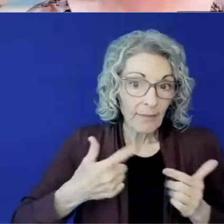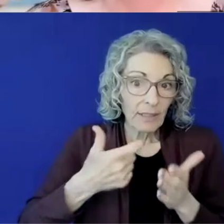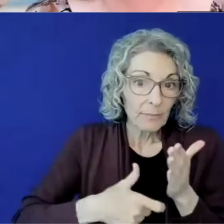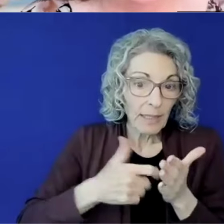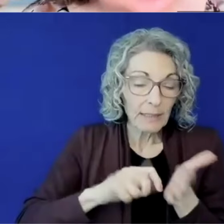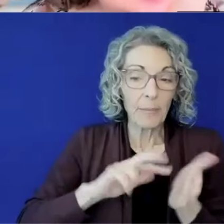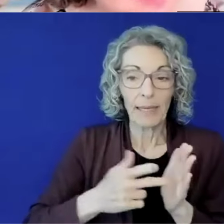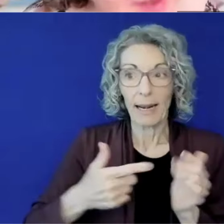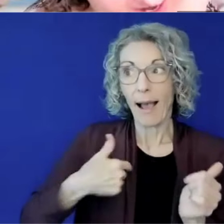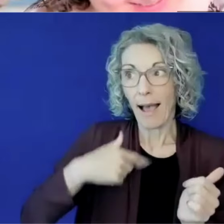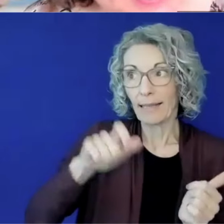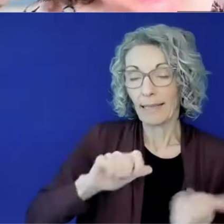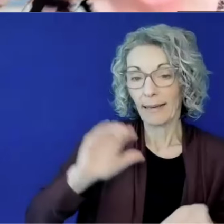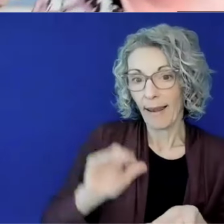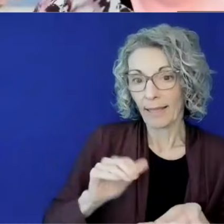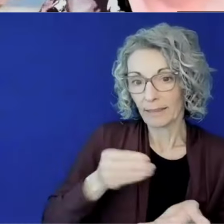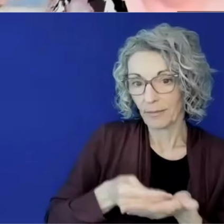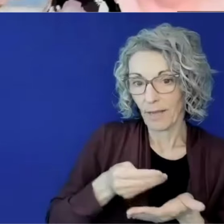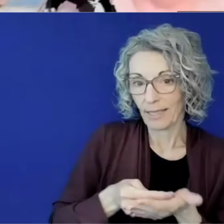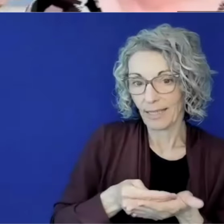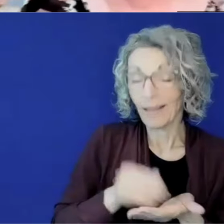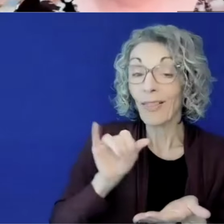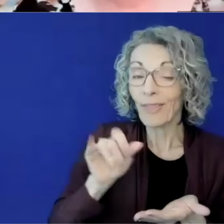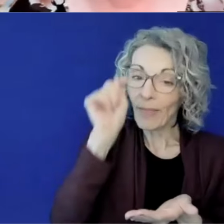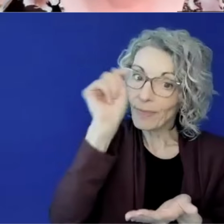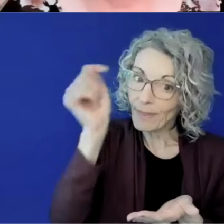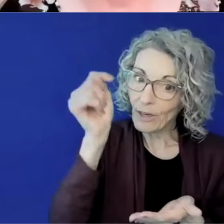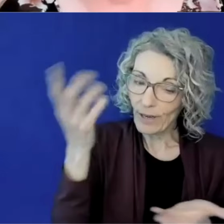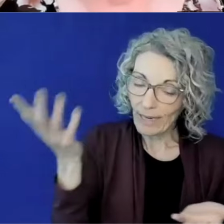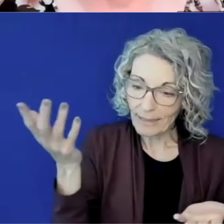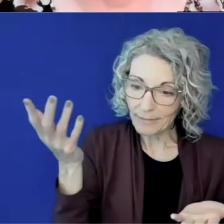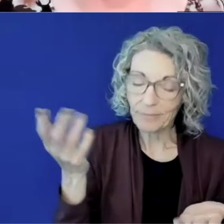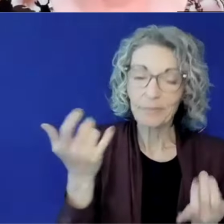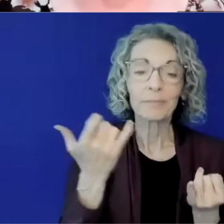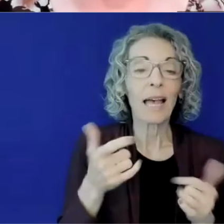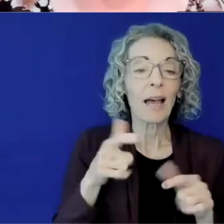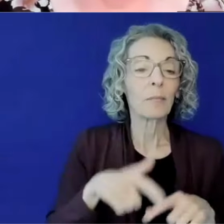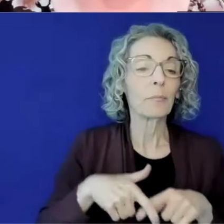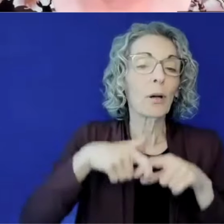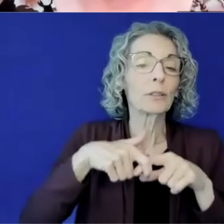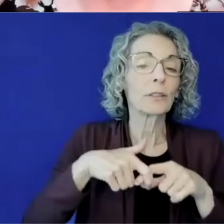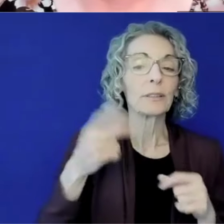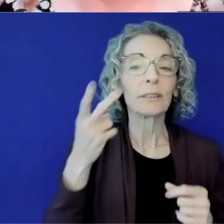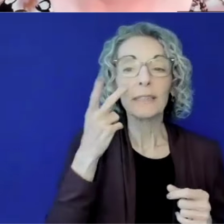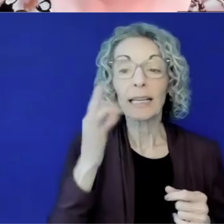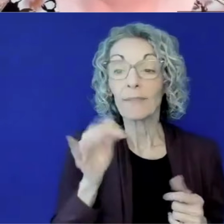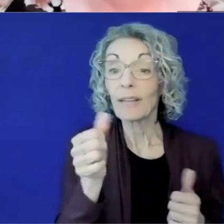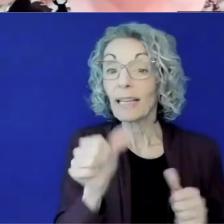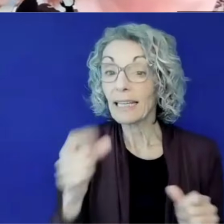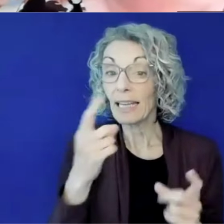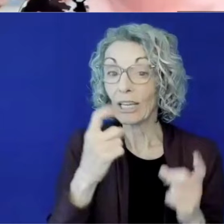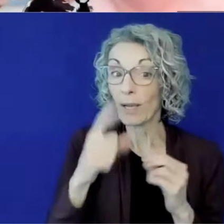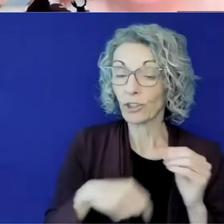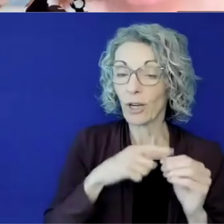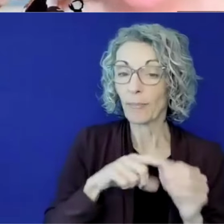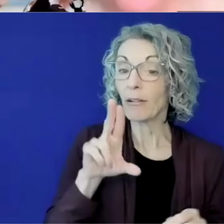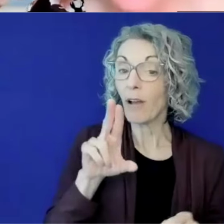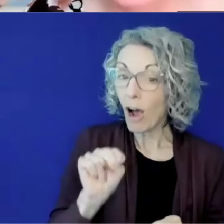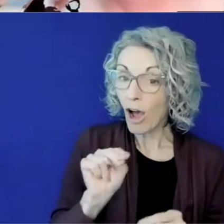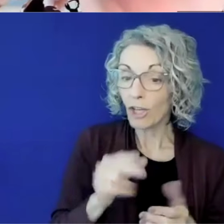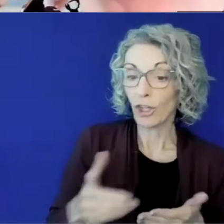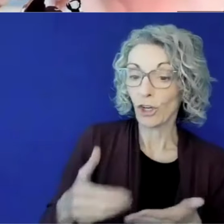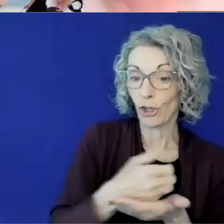SSI. That's the theory, at least. I'm going to pause now and see if we have questions about unearned income before